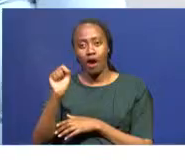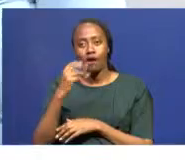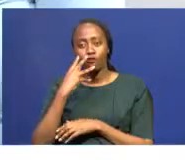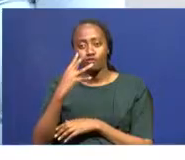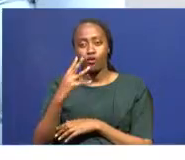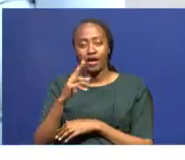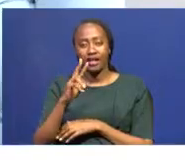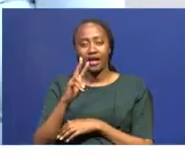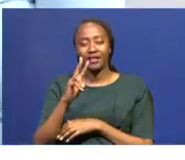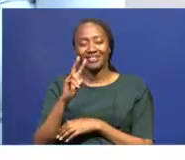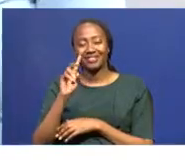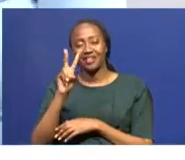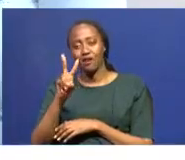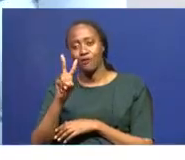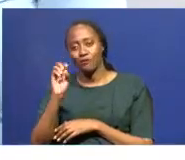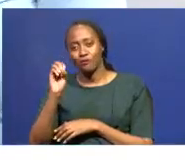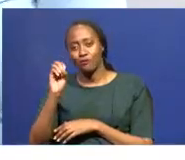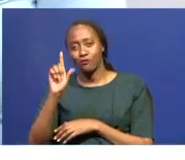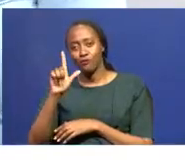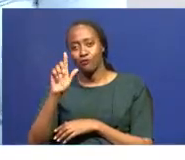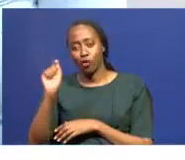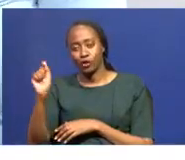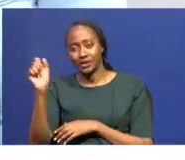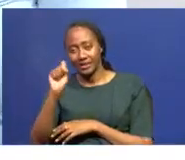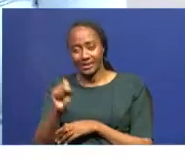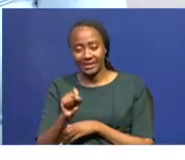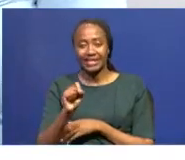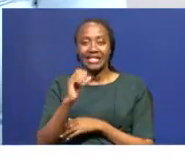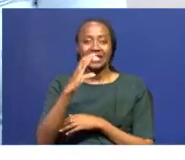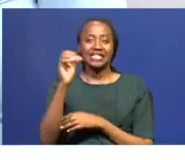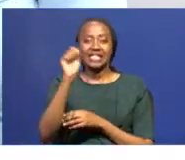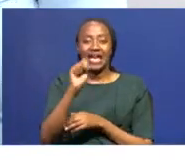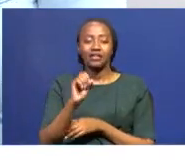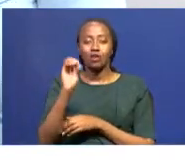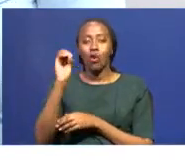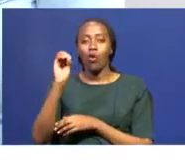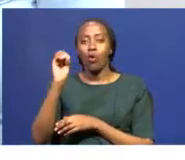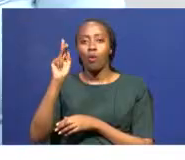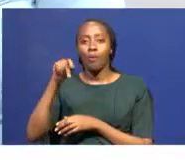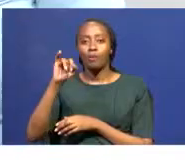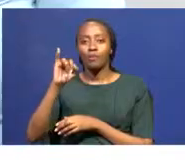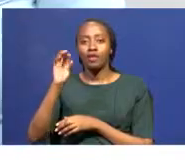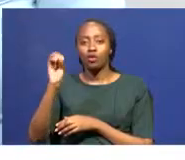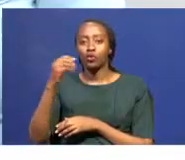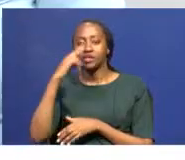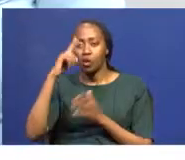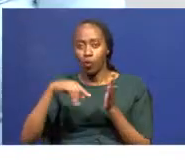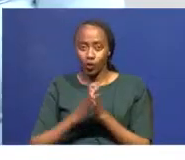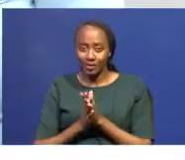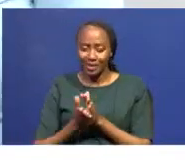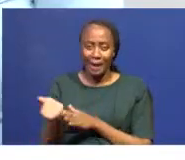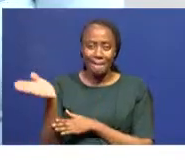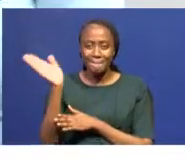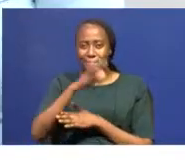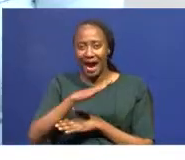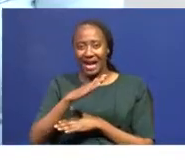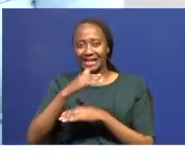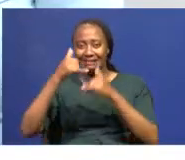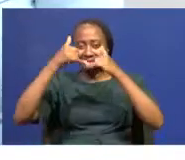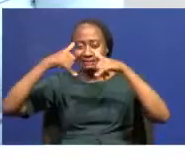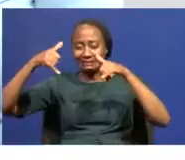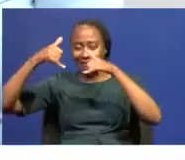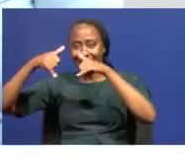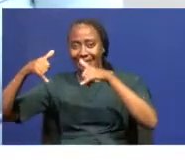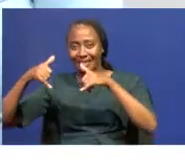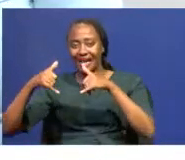double circuit transmission line. Energy CS Opiyo Wandayi, who commissioned the line, said the restoration would enhance the